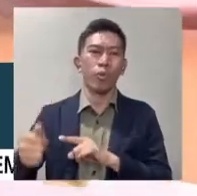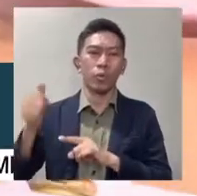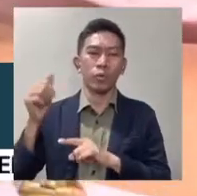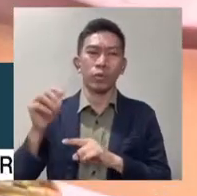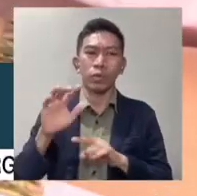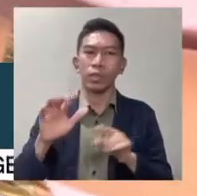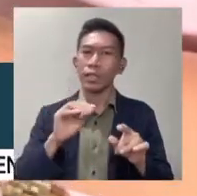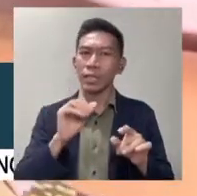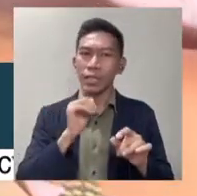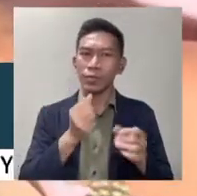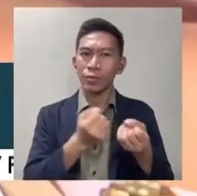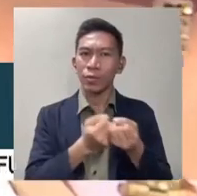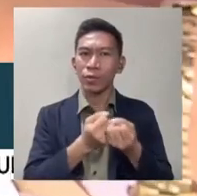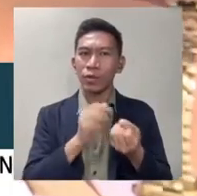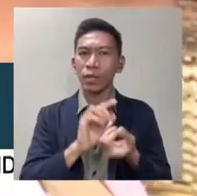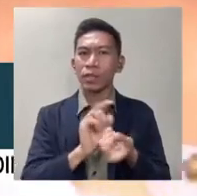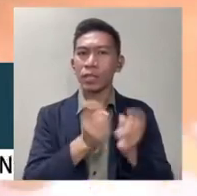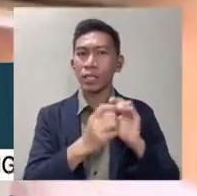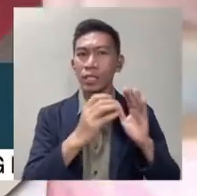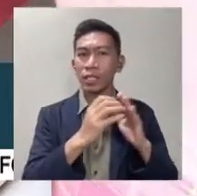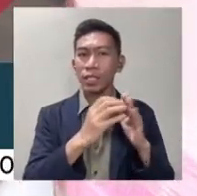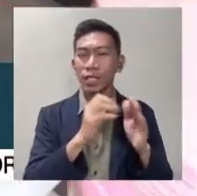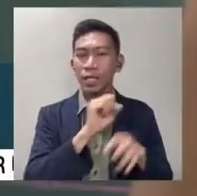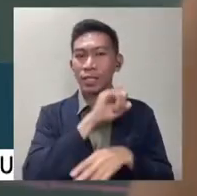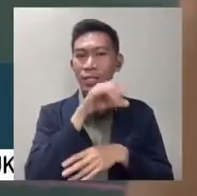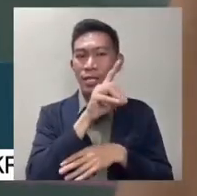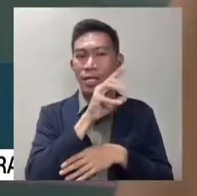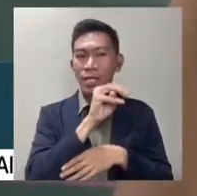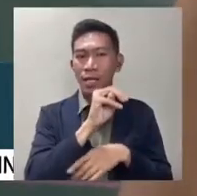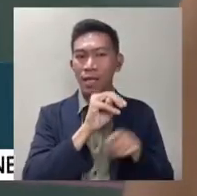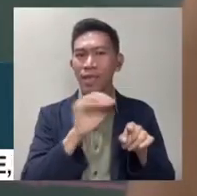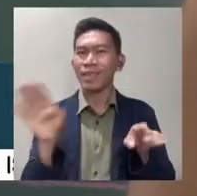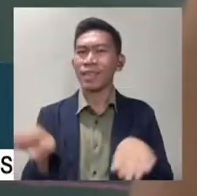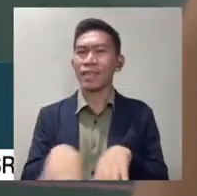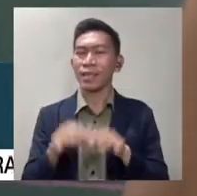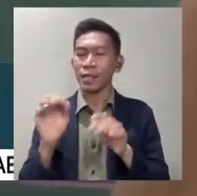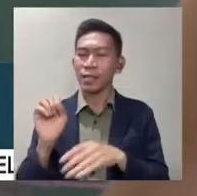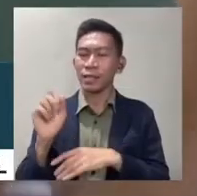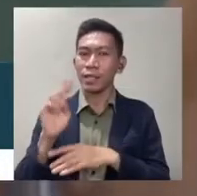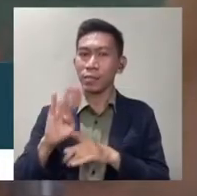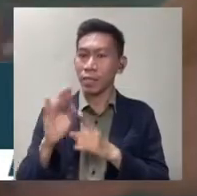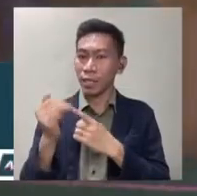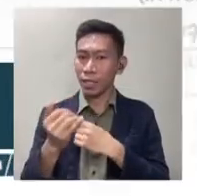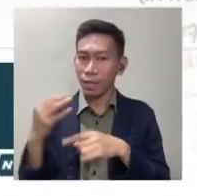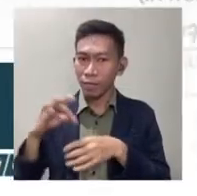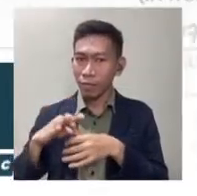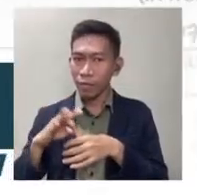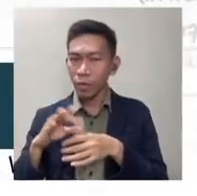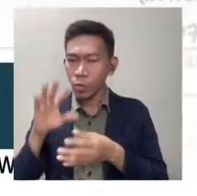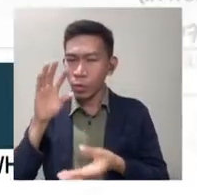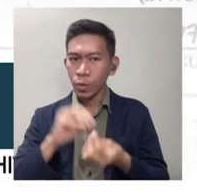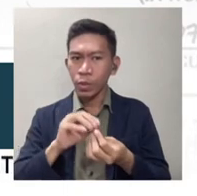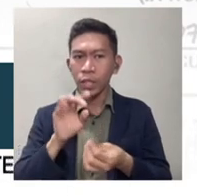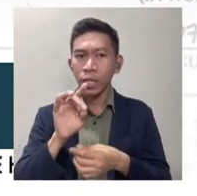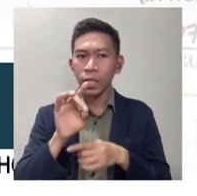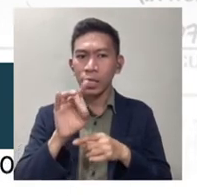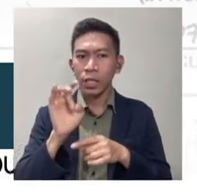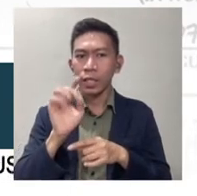was held October 30, the same day the village and youth council polls were conducted. Around 820,000 voted no,